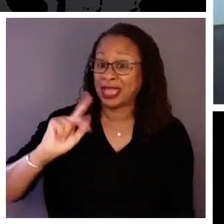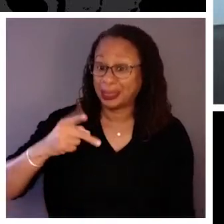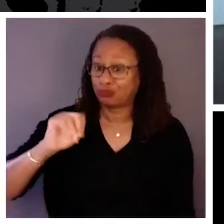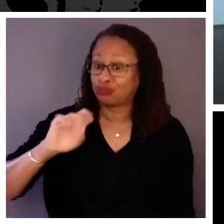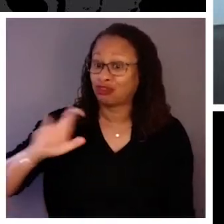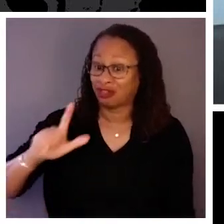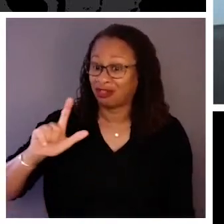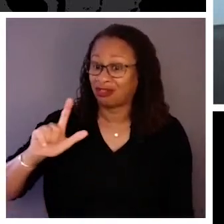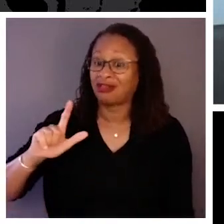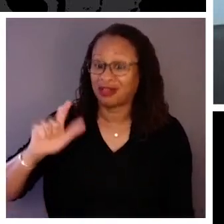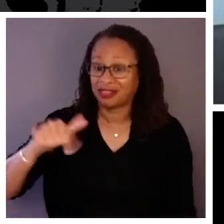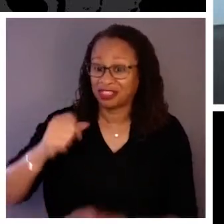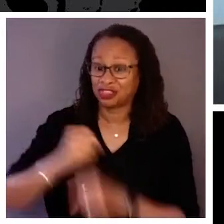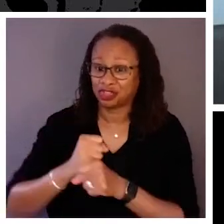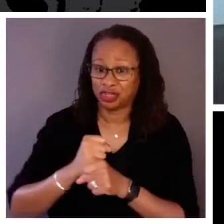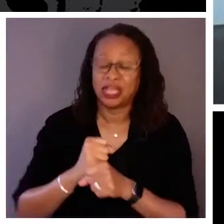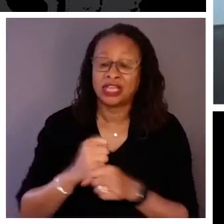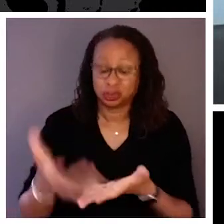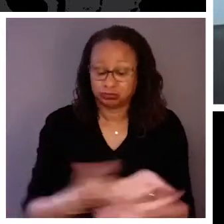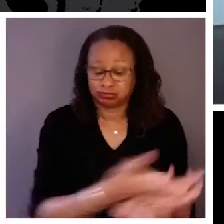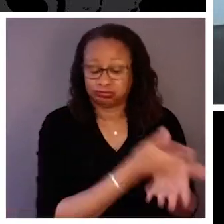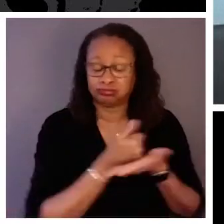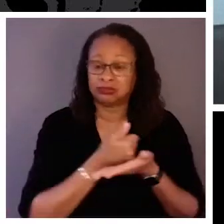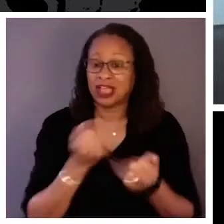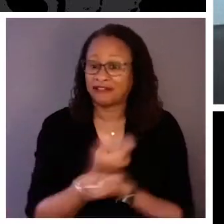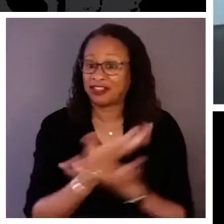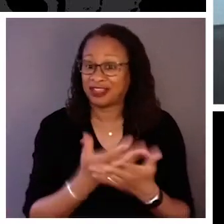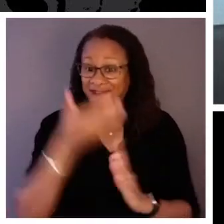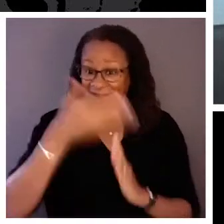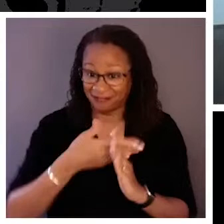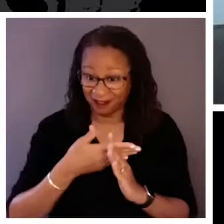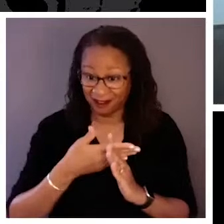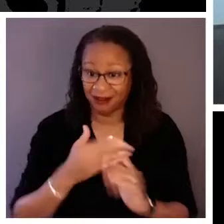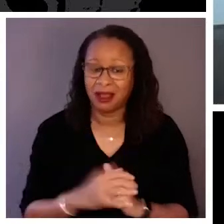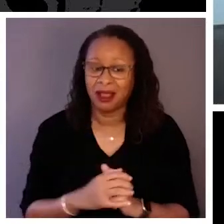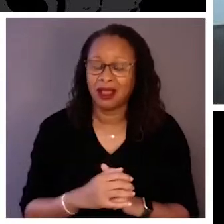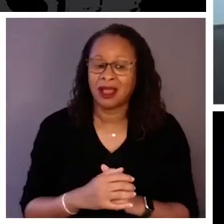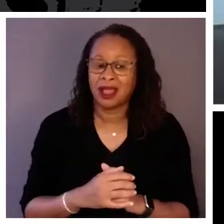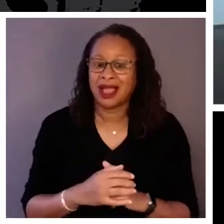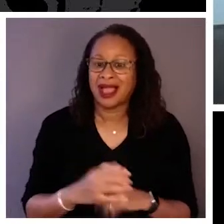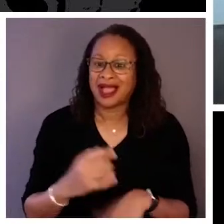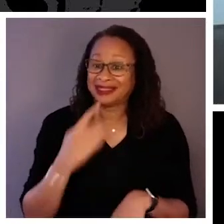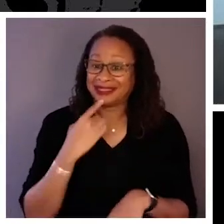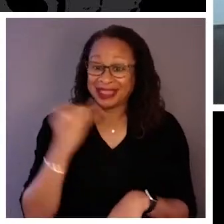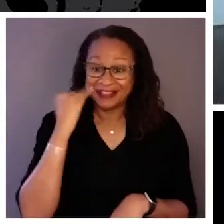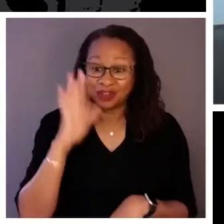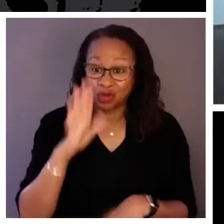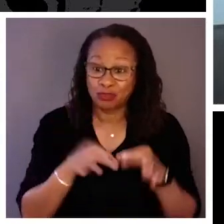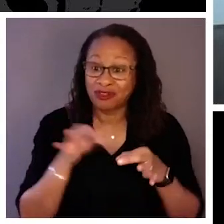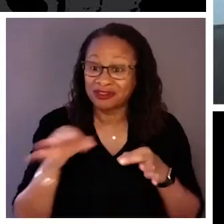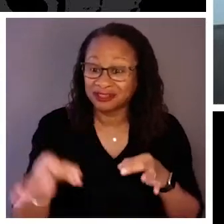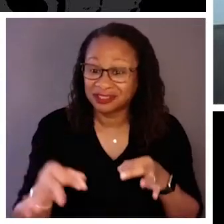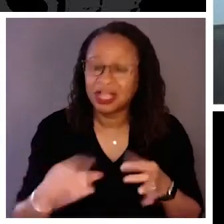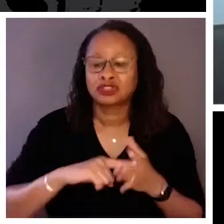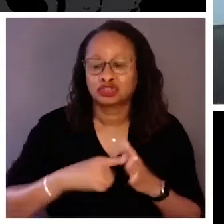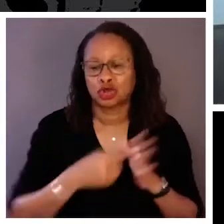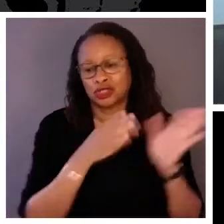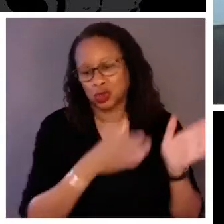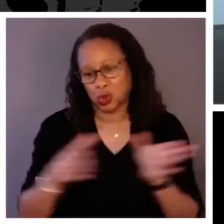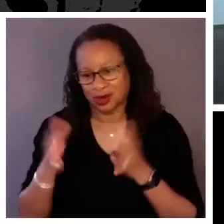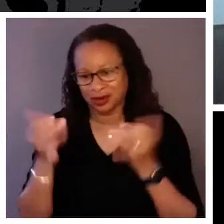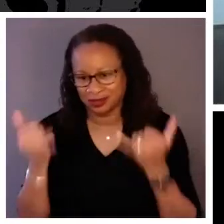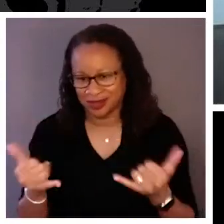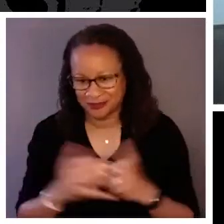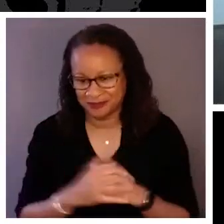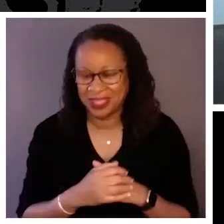get everything pulled together and filed. So I would say, even if you're procrastinating, start to organize now. Even if you